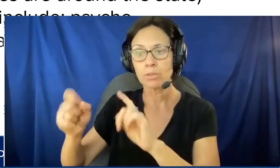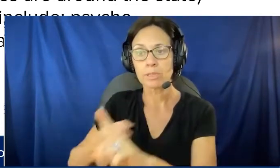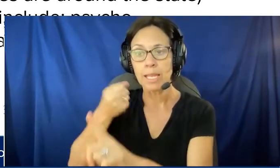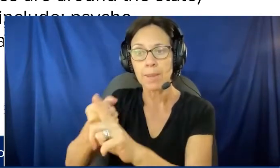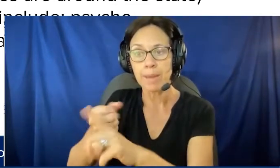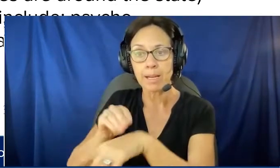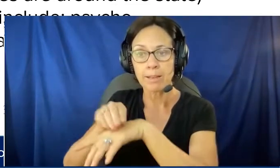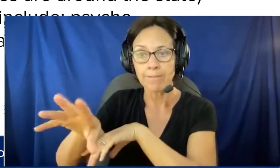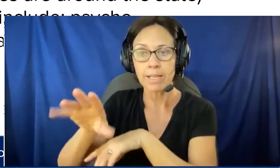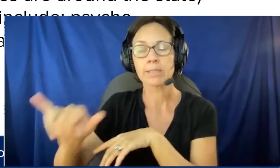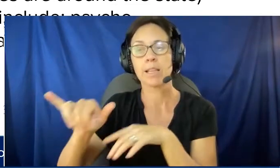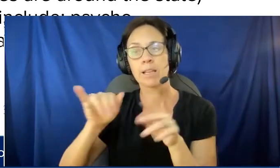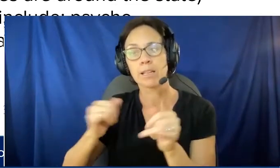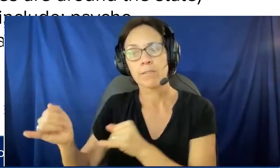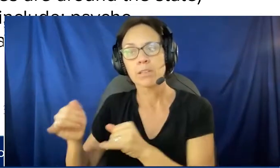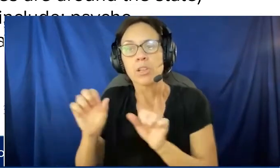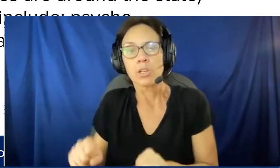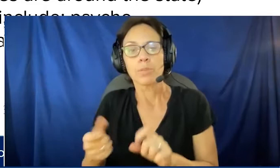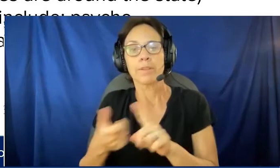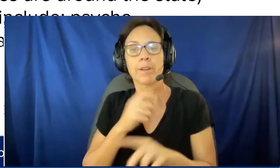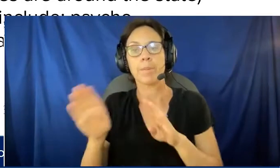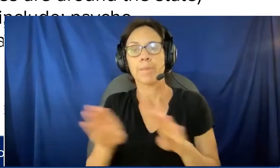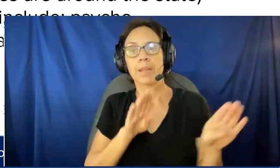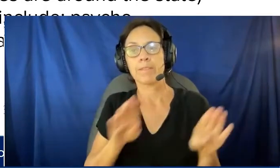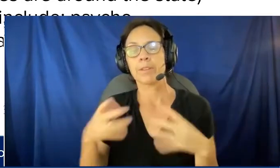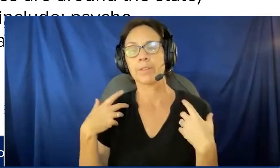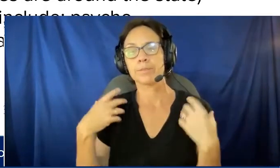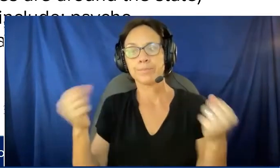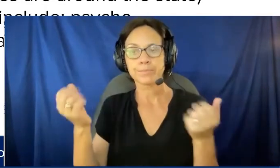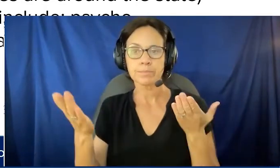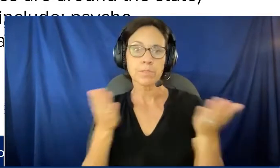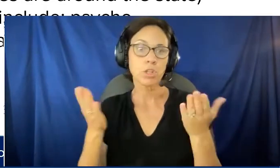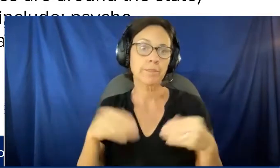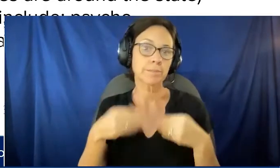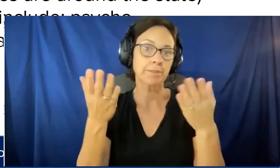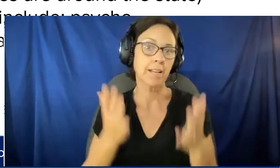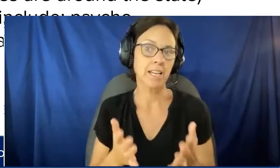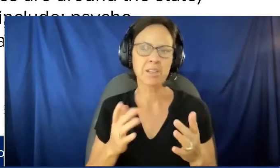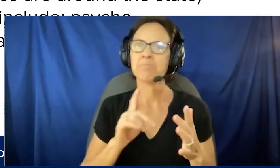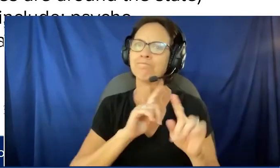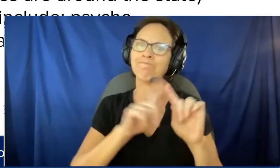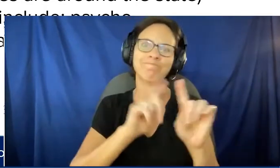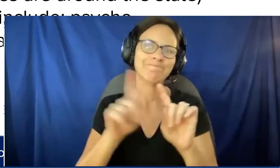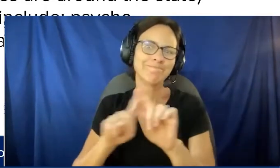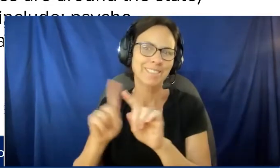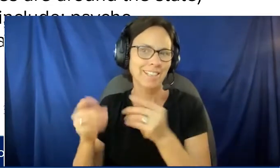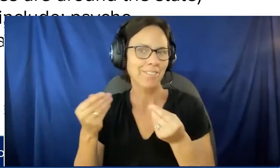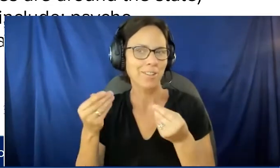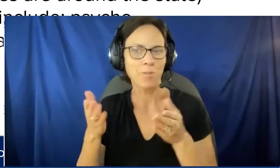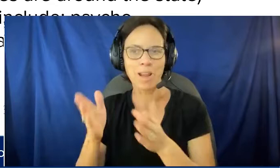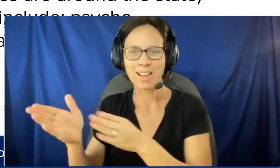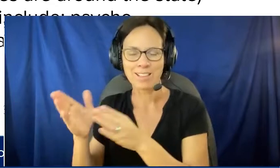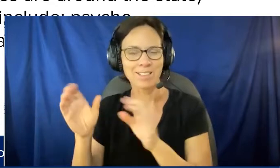their behavioral health service provider. There's any number of ways that we can get